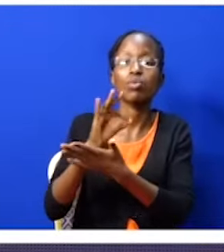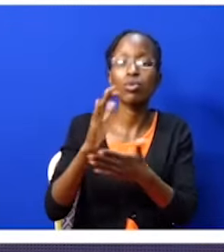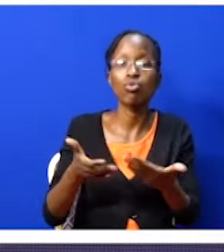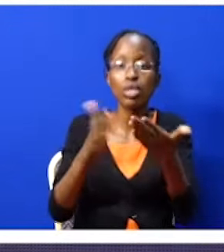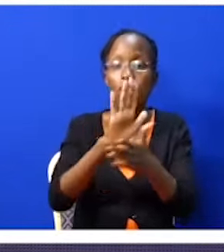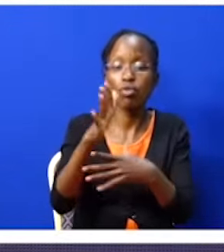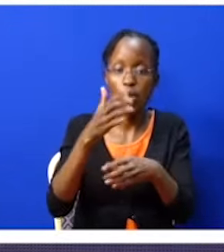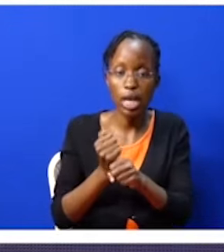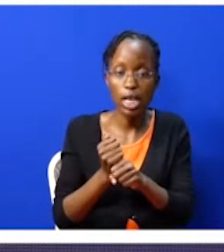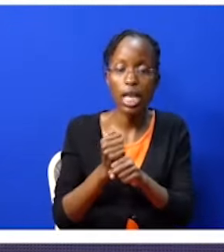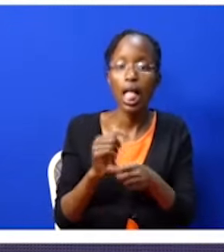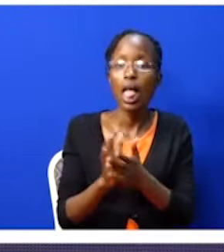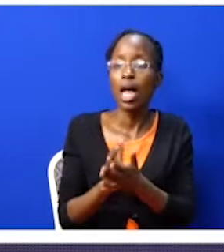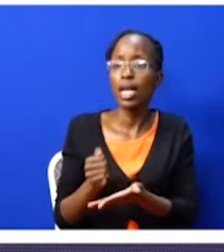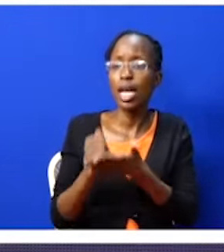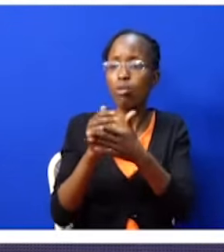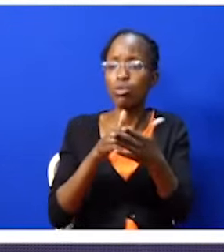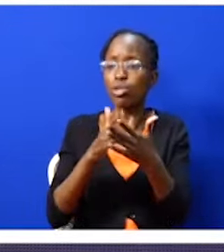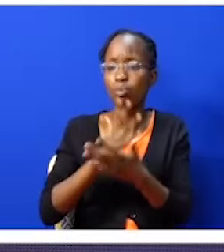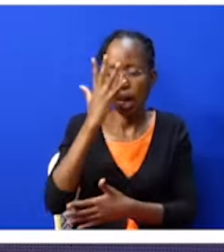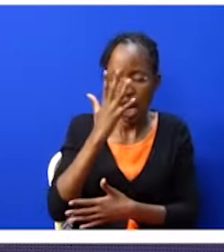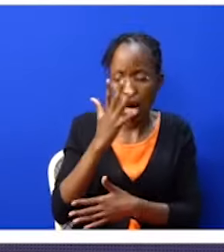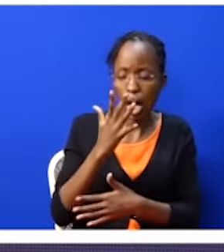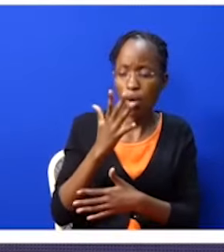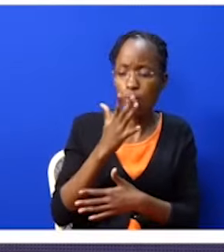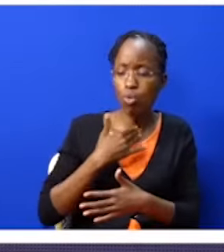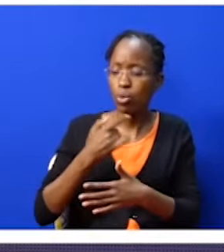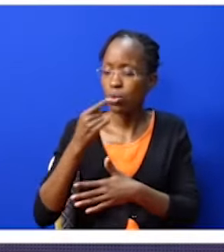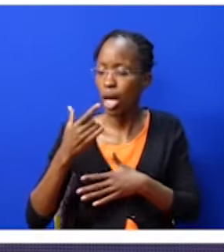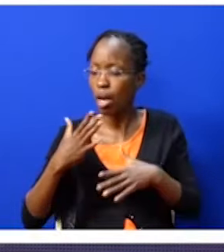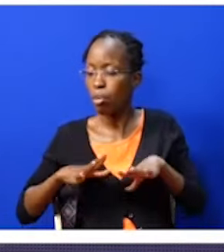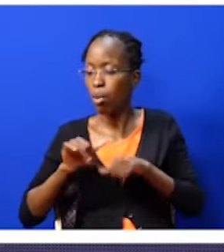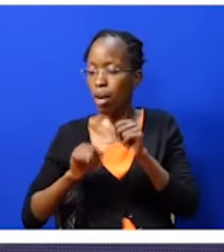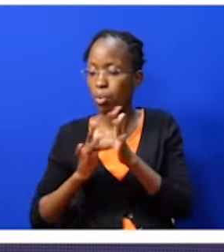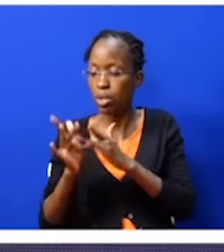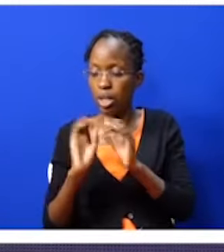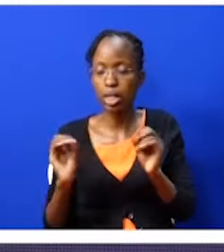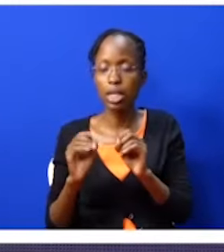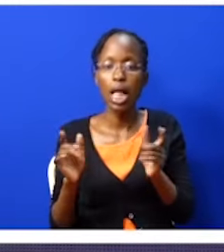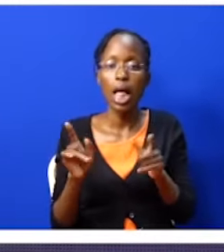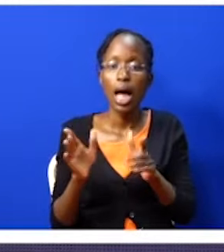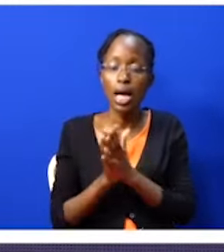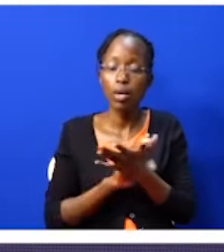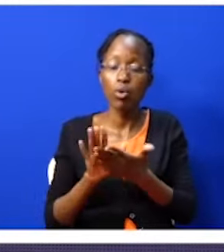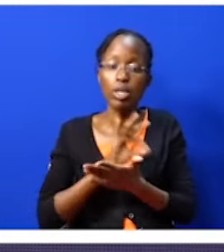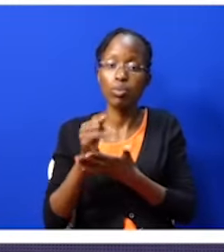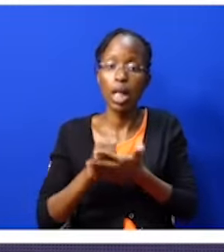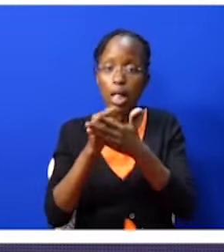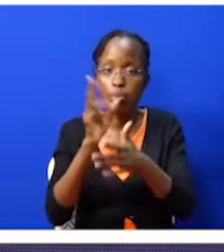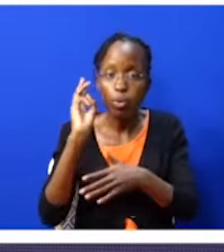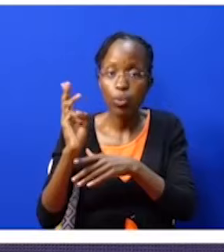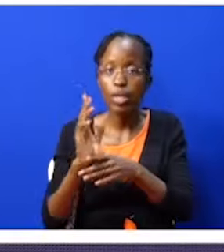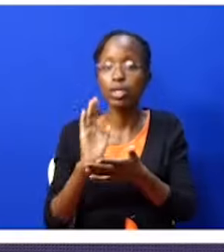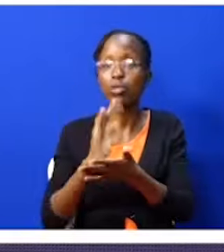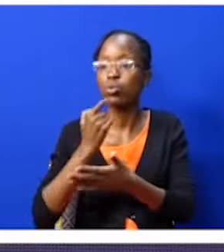can take you from being a shy and quiet person who doesn't like to share their faith to be someone who is not afraid to share